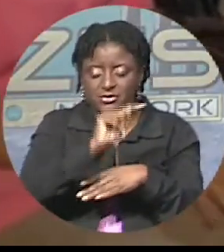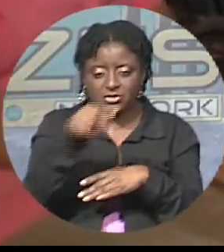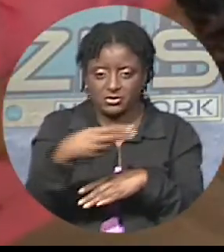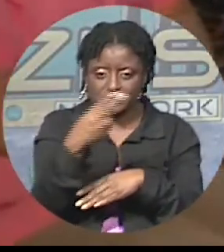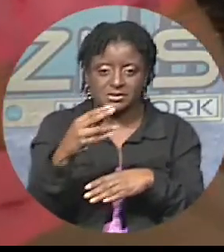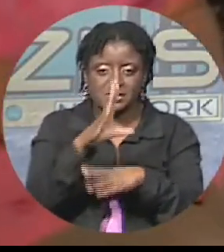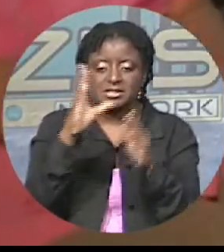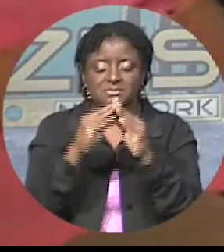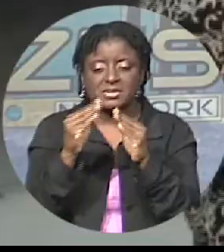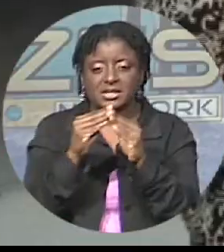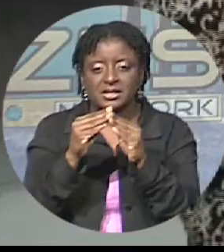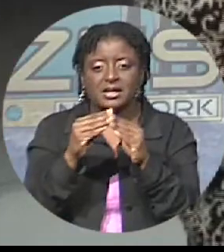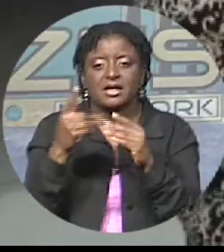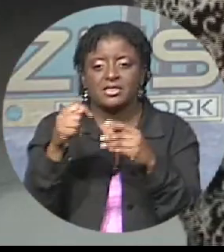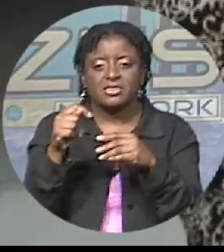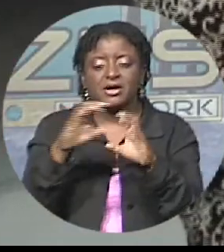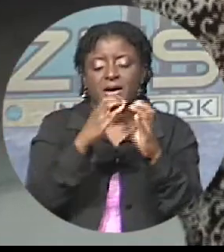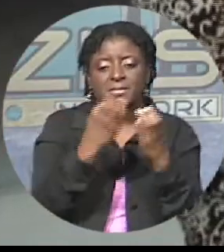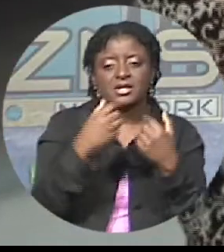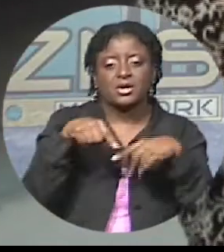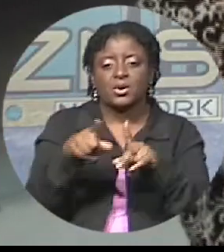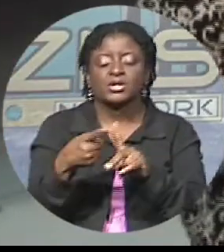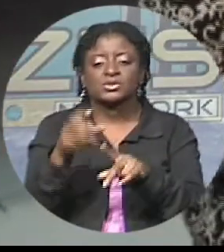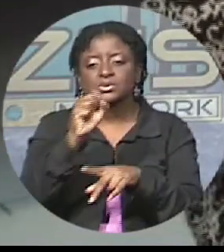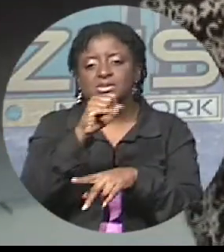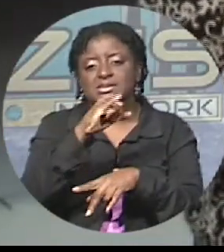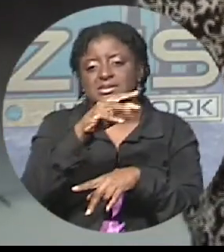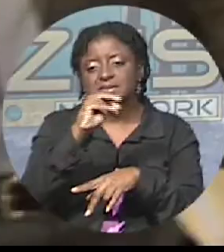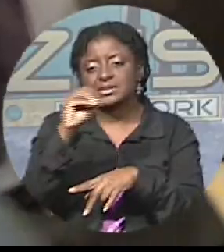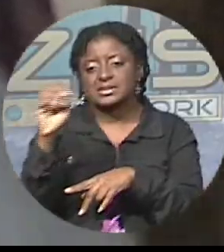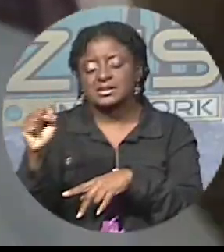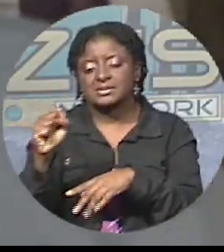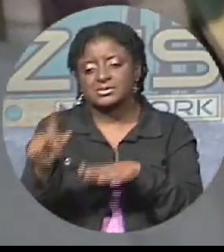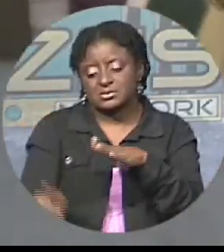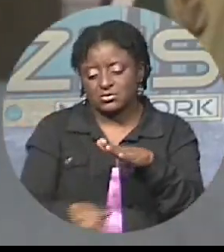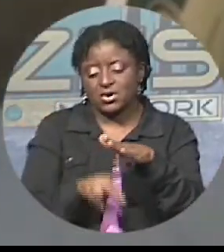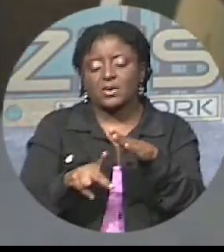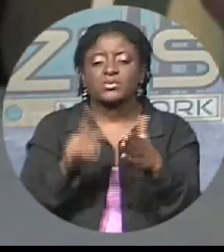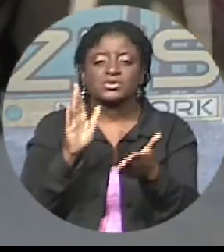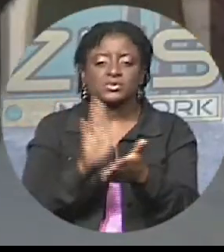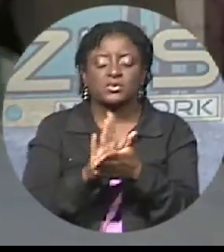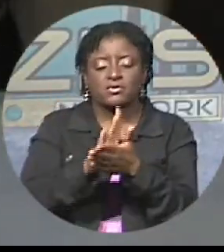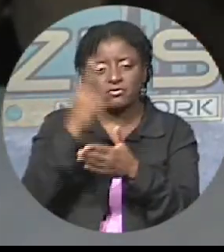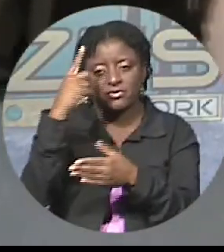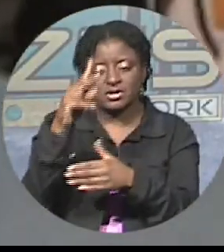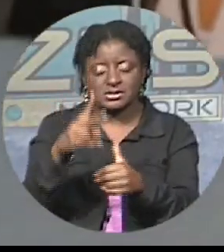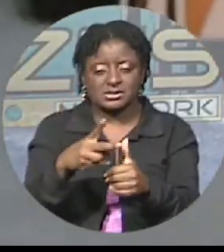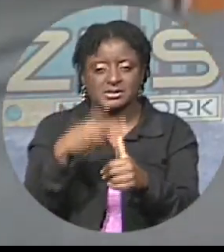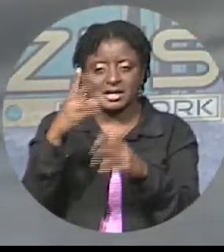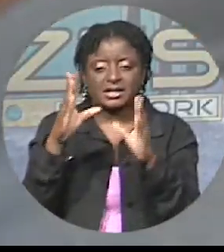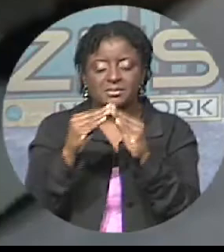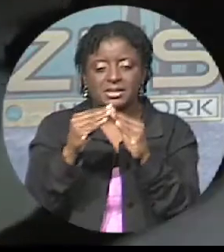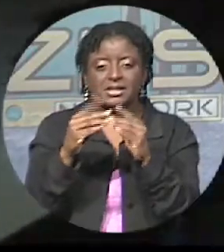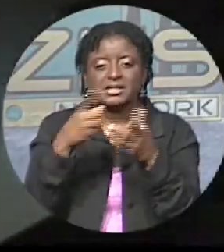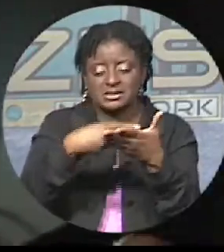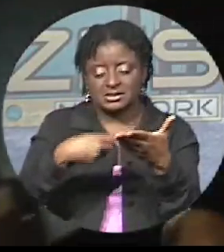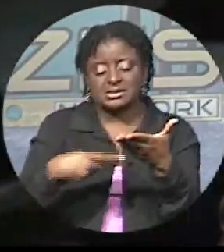Clarence Town, the committee is headed over to Sims Primary School to host its second meeting. We'll have the details of that meeting in